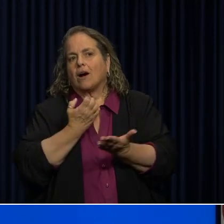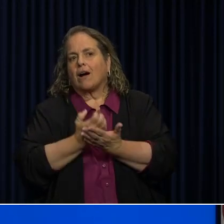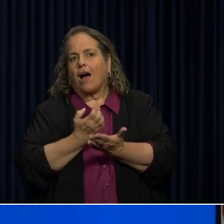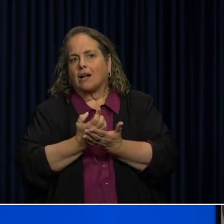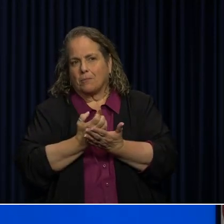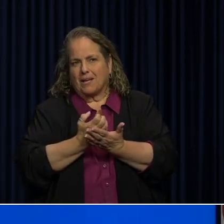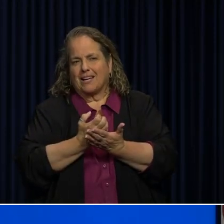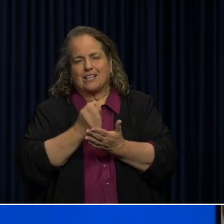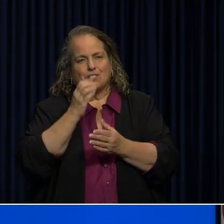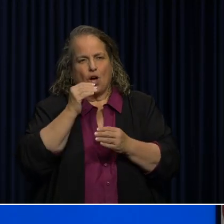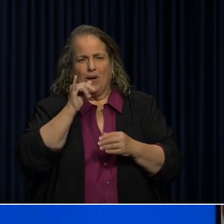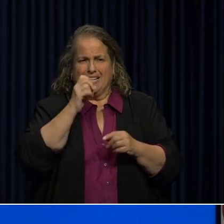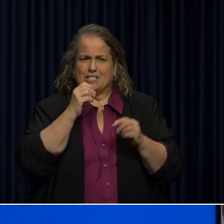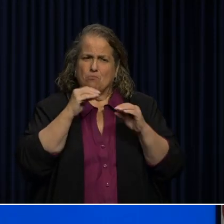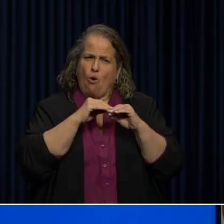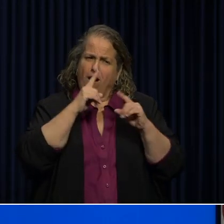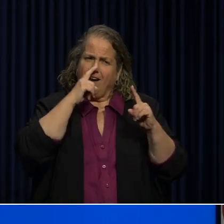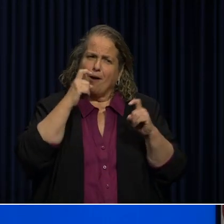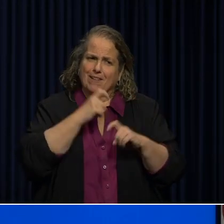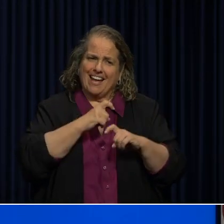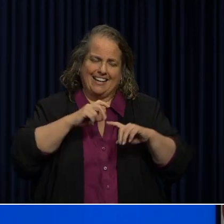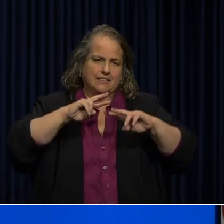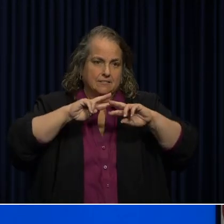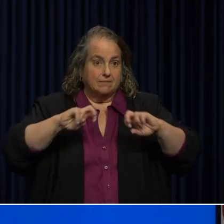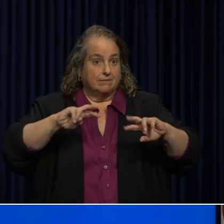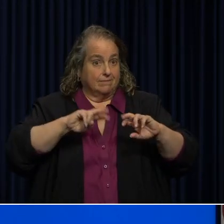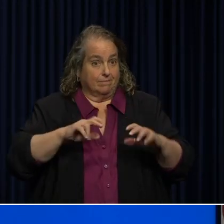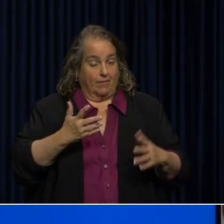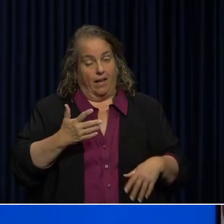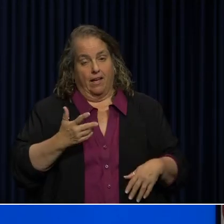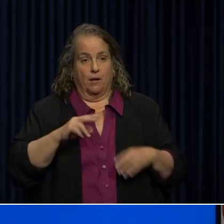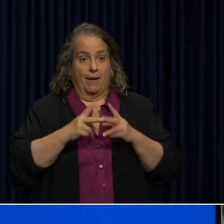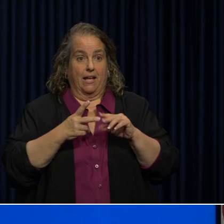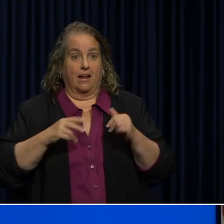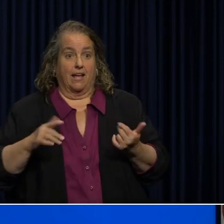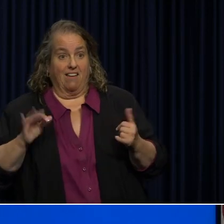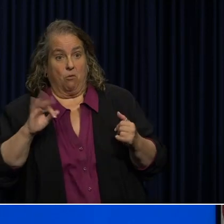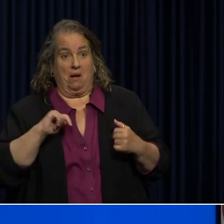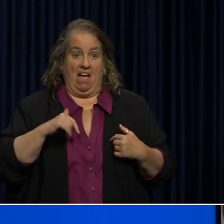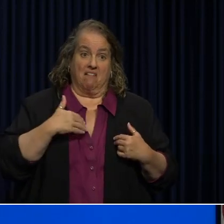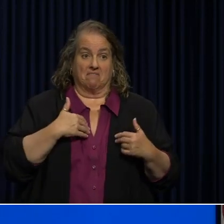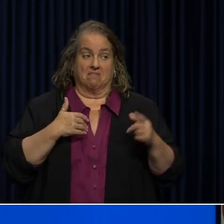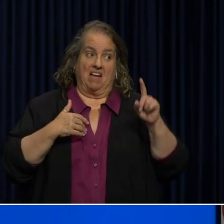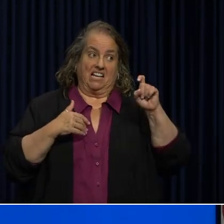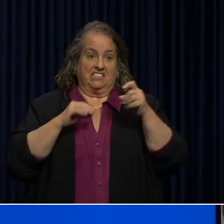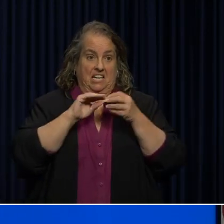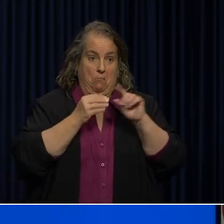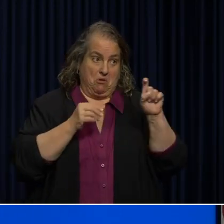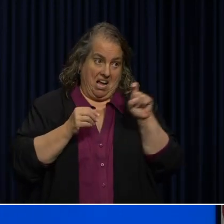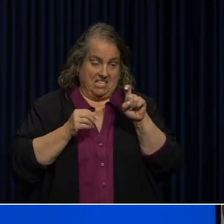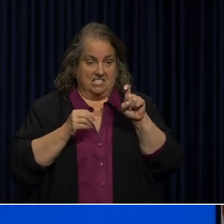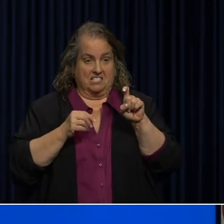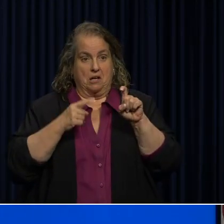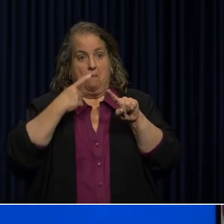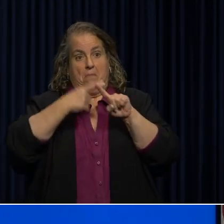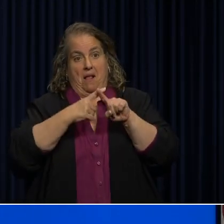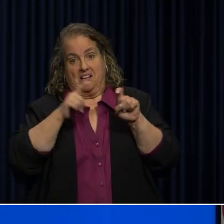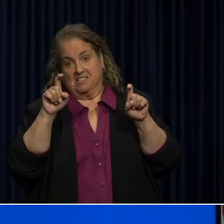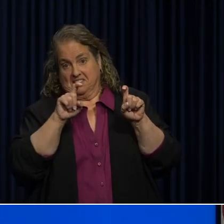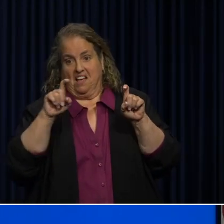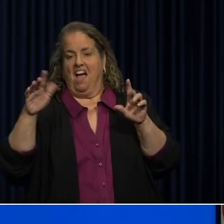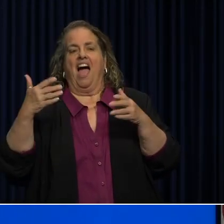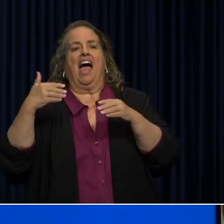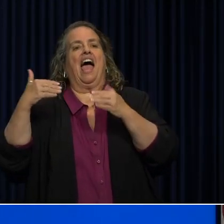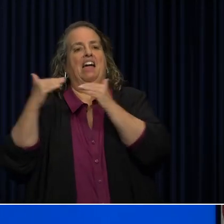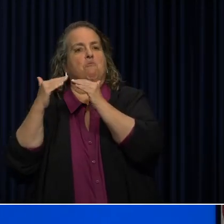it's more complicated analysis than just we had X number of cases on this day. And even right now, if the capacity stayed the same,